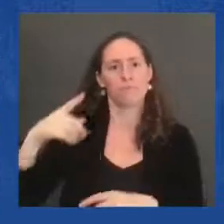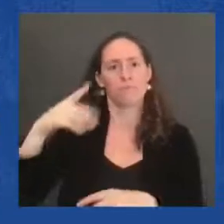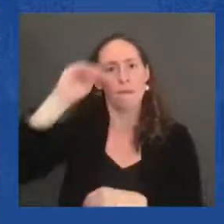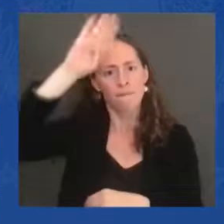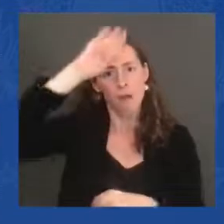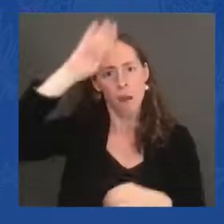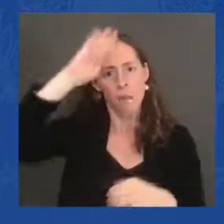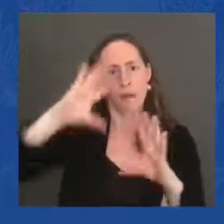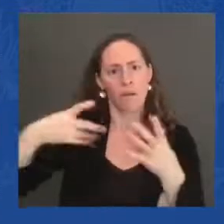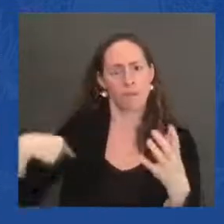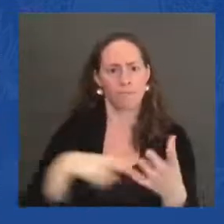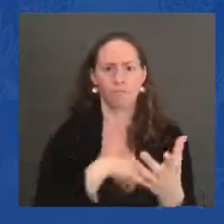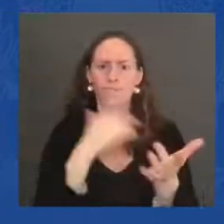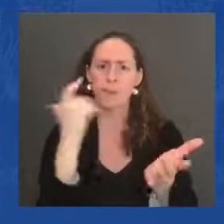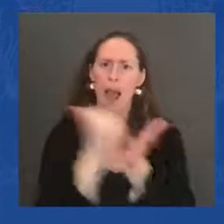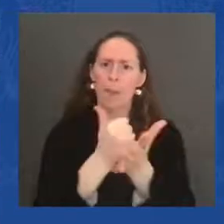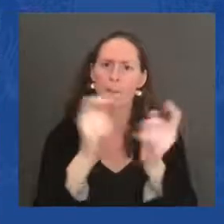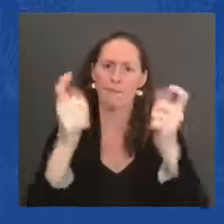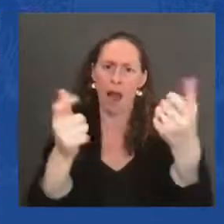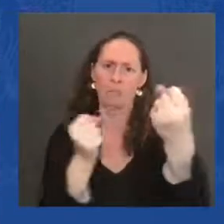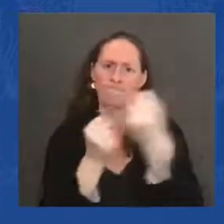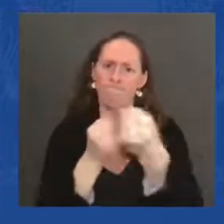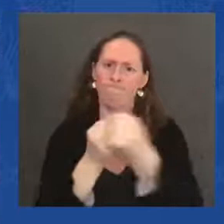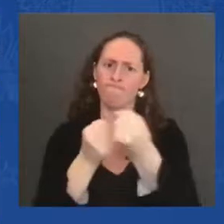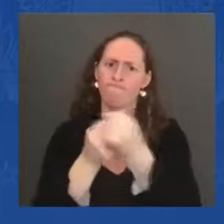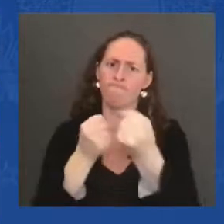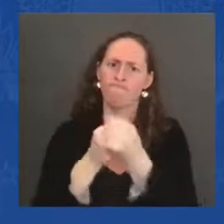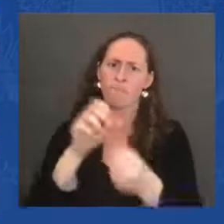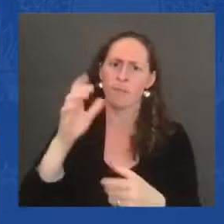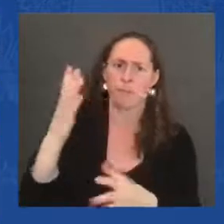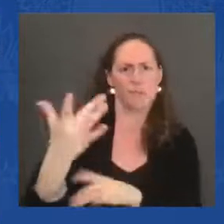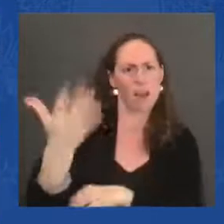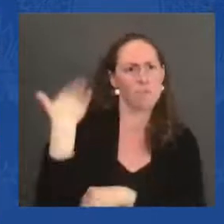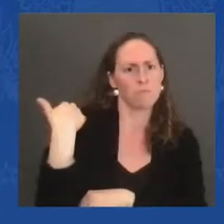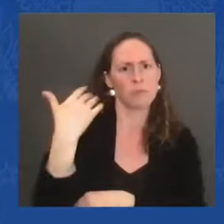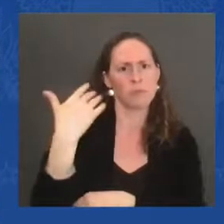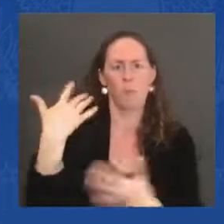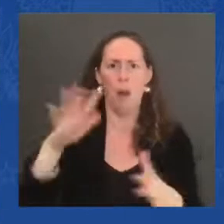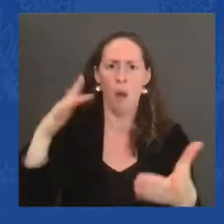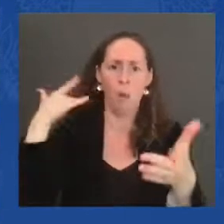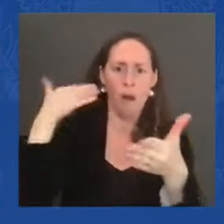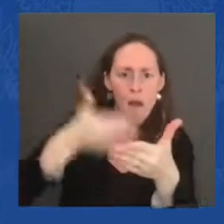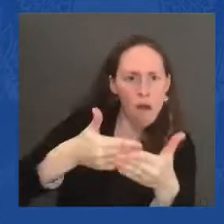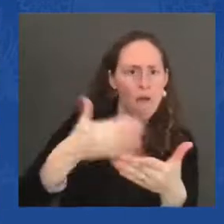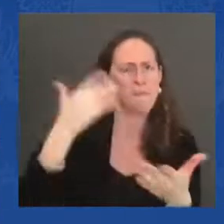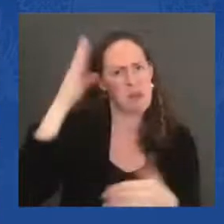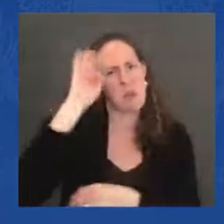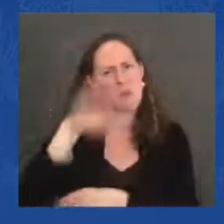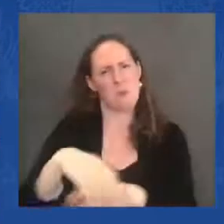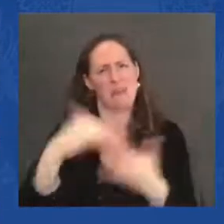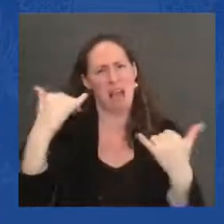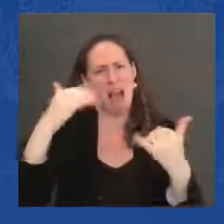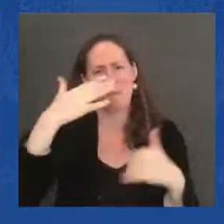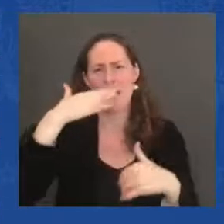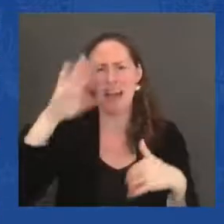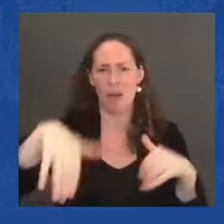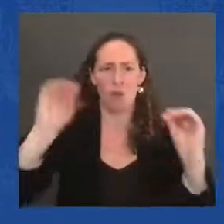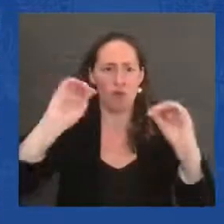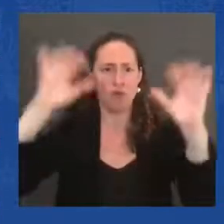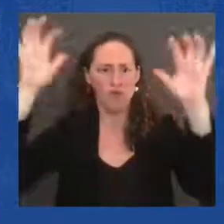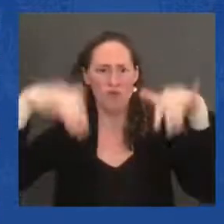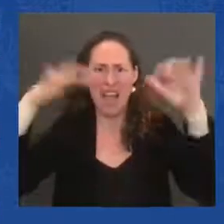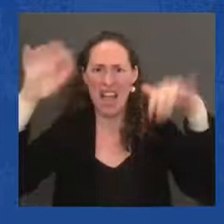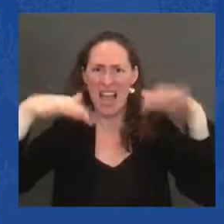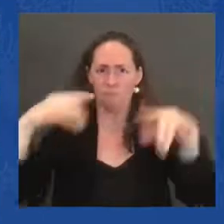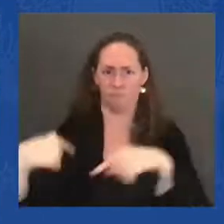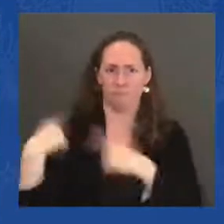about along with the ones we had going. But second, what we can all do as partners, the federal